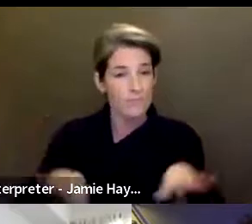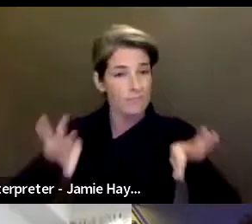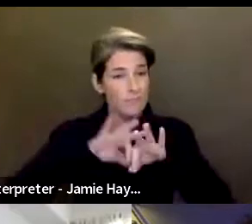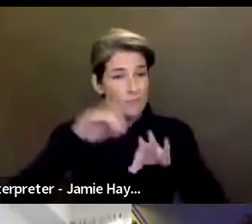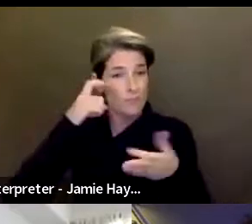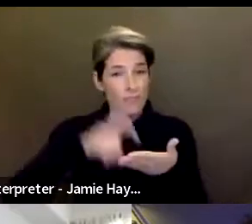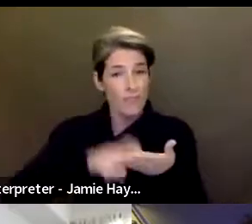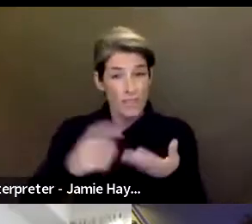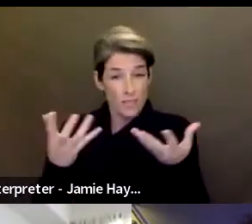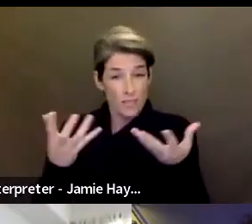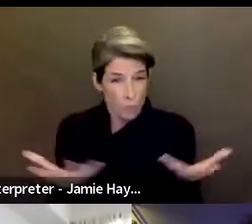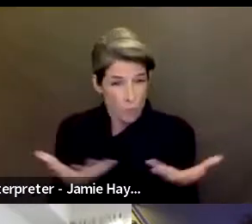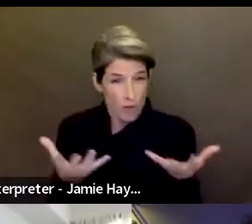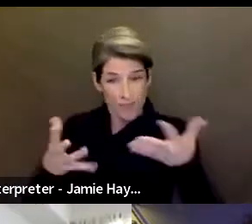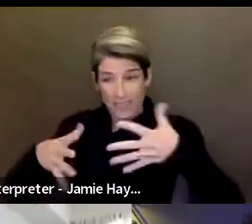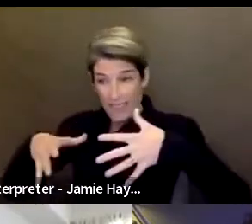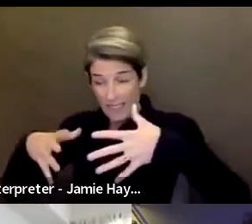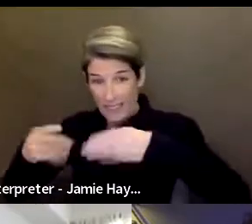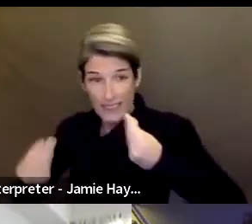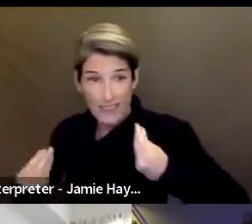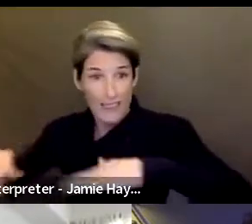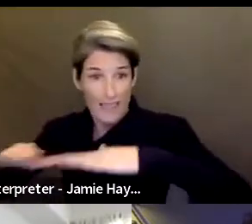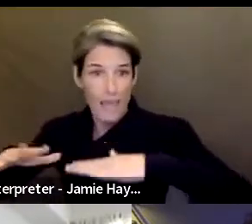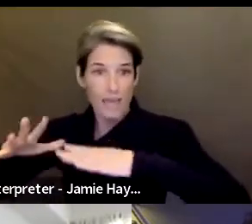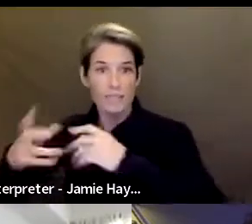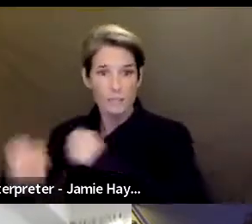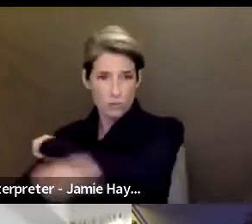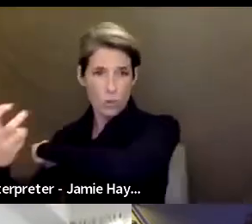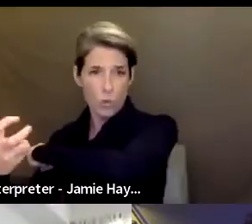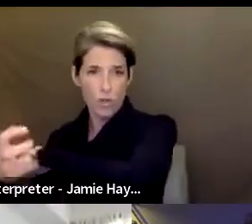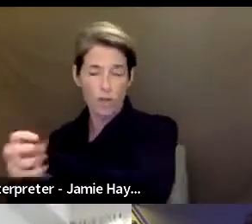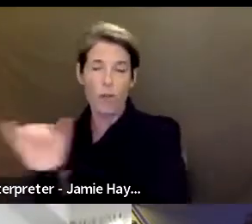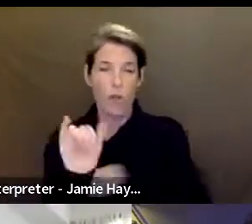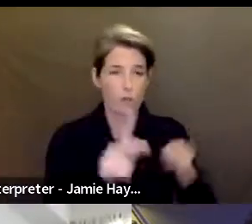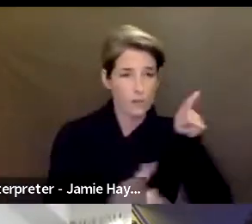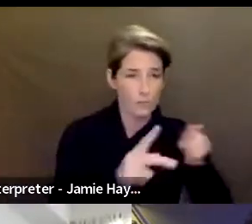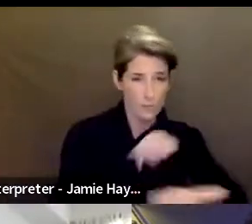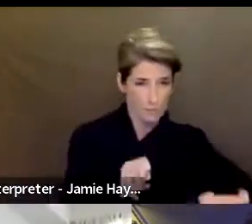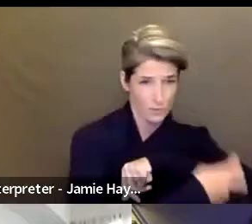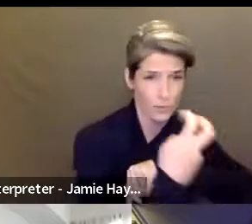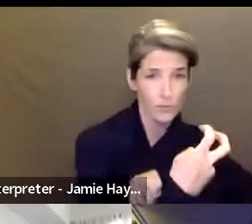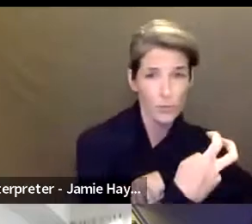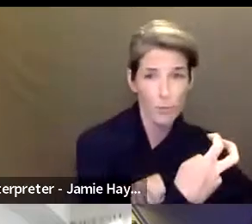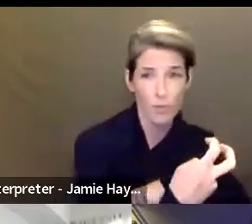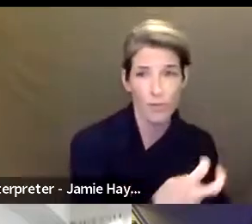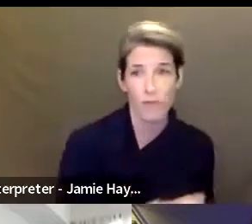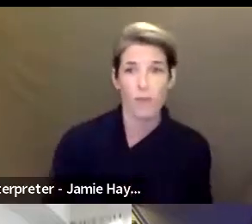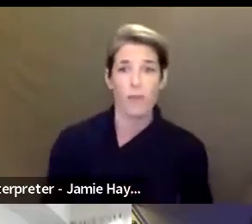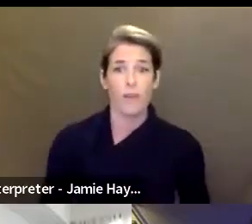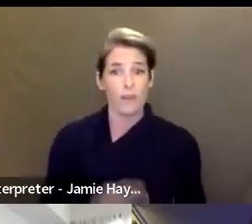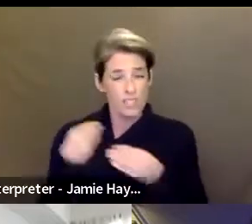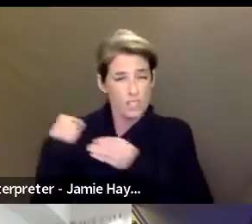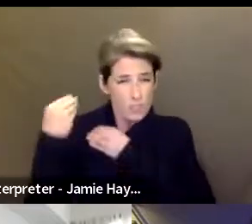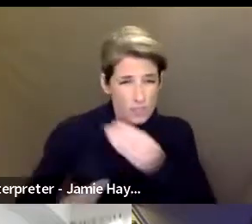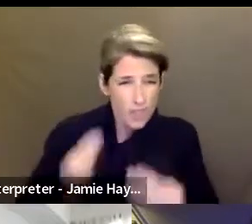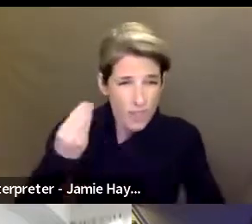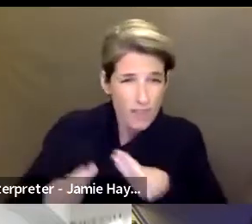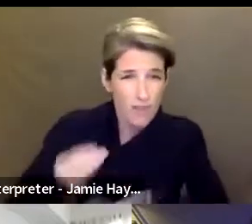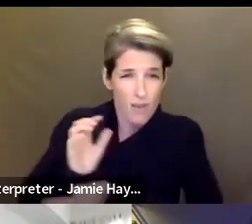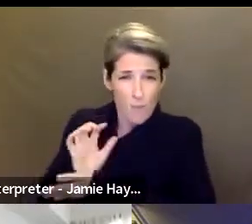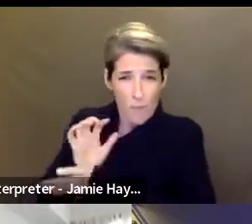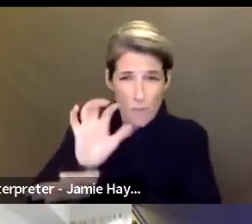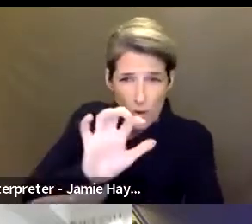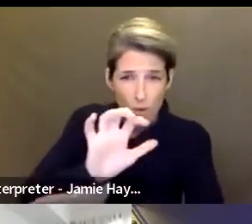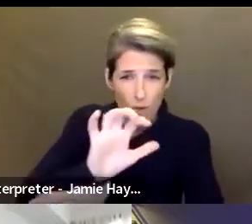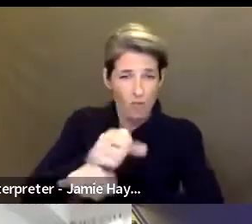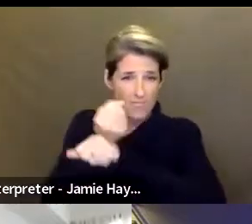after there was stolen land, there were stolen people. I want to honor the generations of displaced and enslaved people that build and